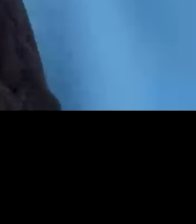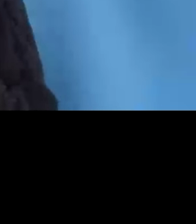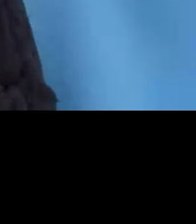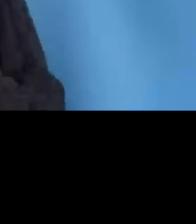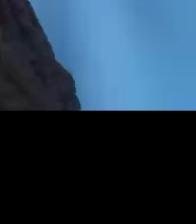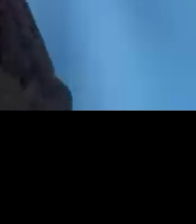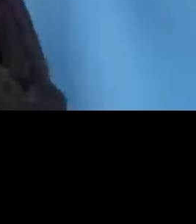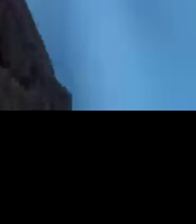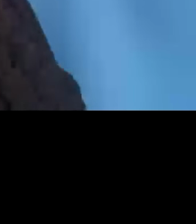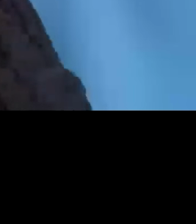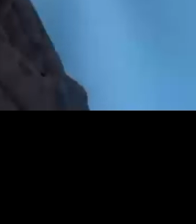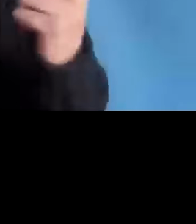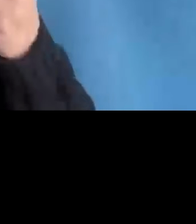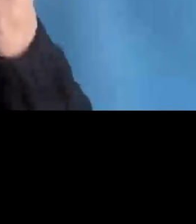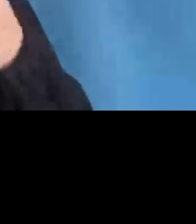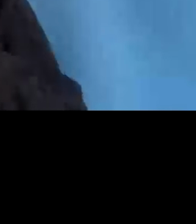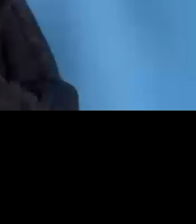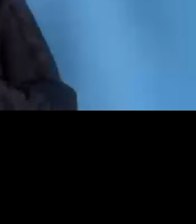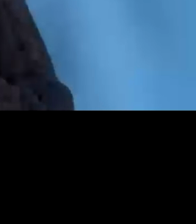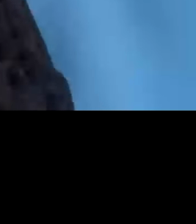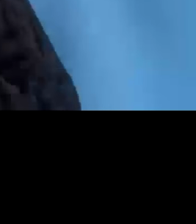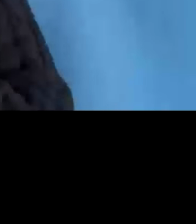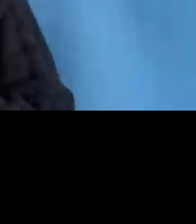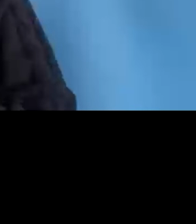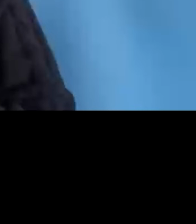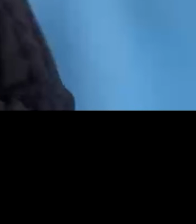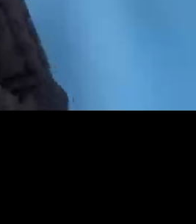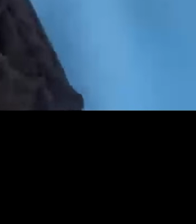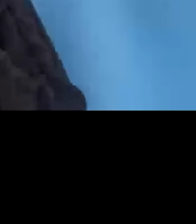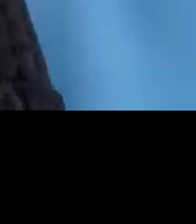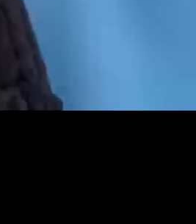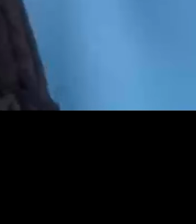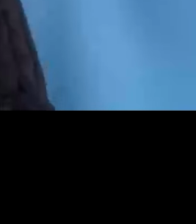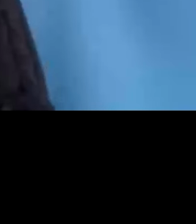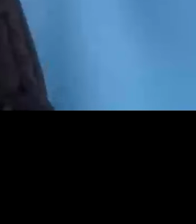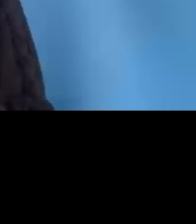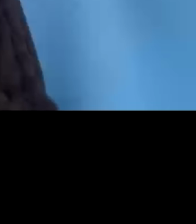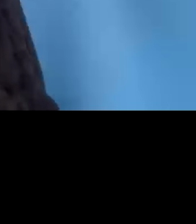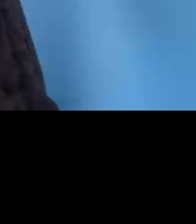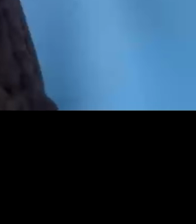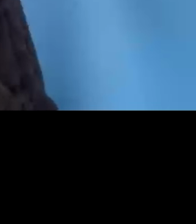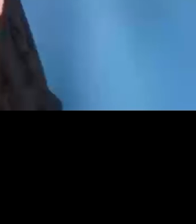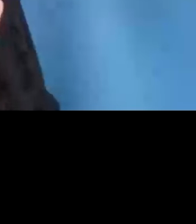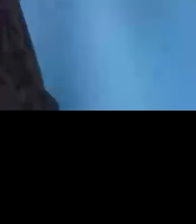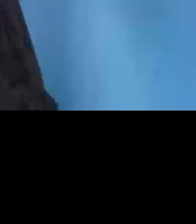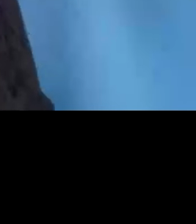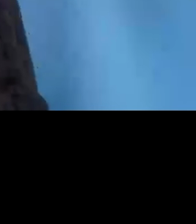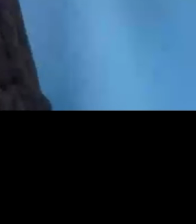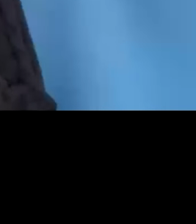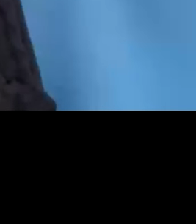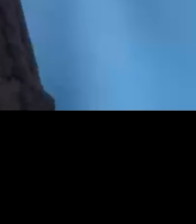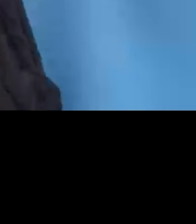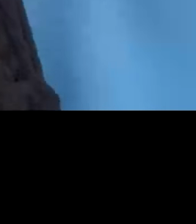funders. Kevin is the CEO of Mighty Ally, a not-for-profit hybrid consultancy that helps